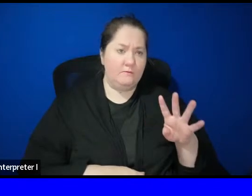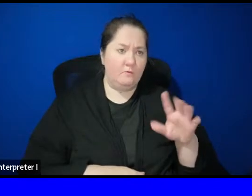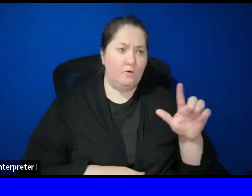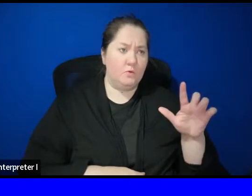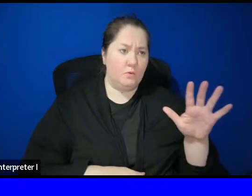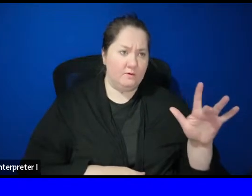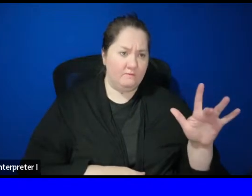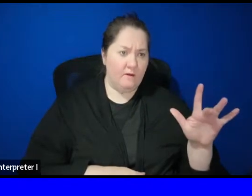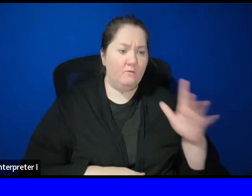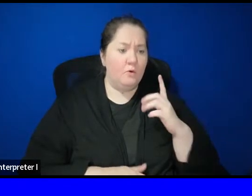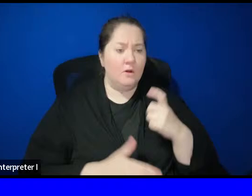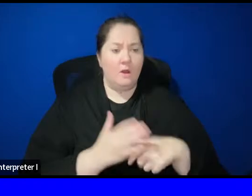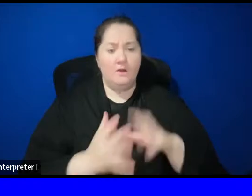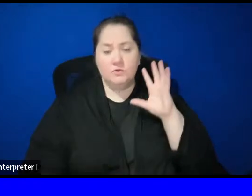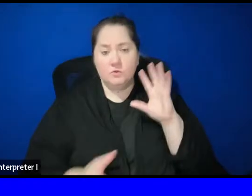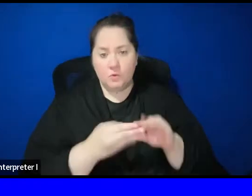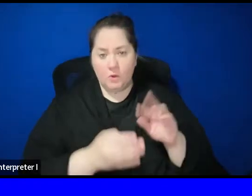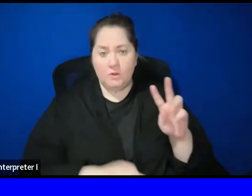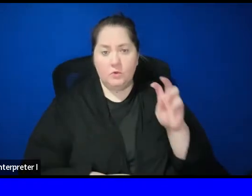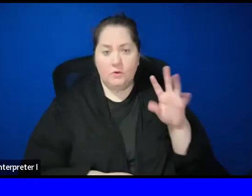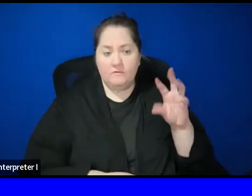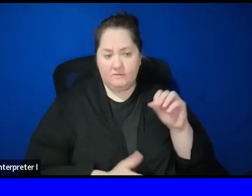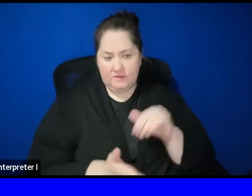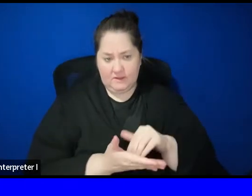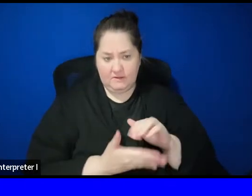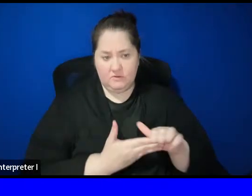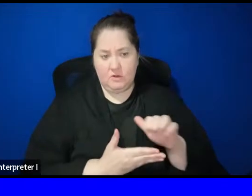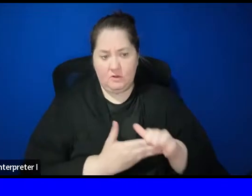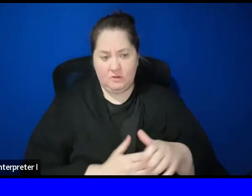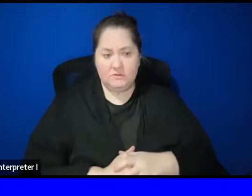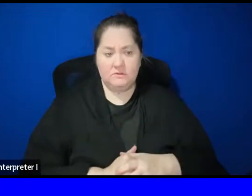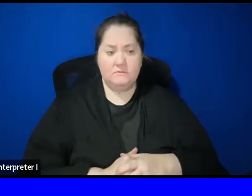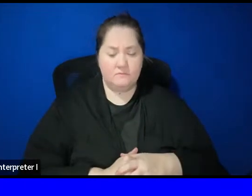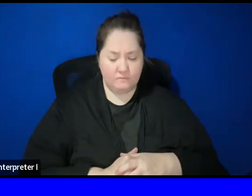it will cost a total of $250,000.